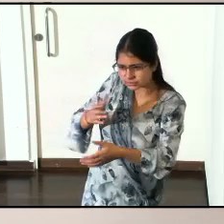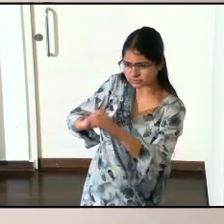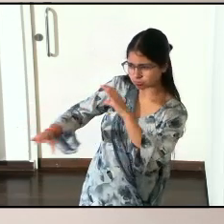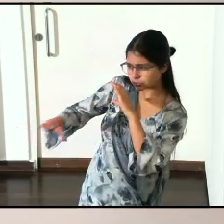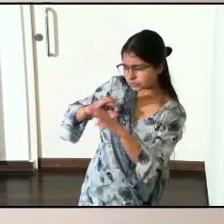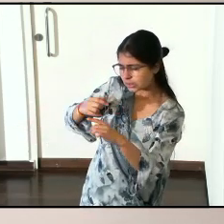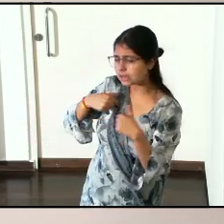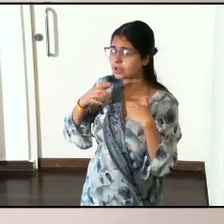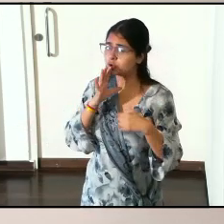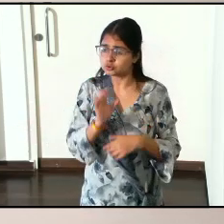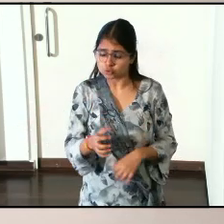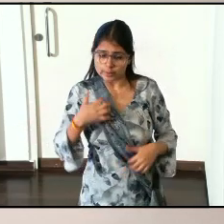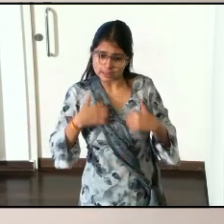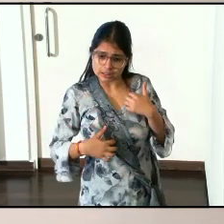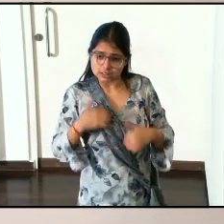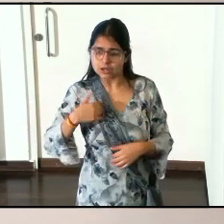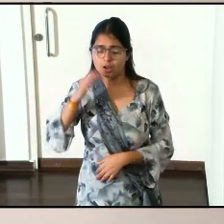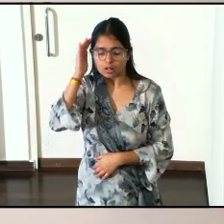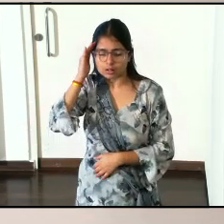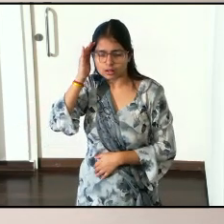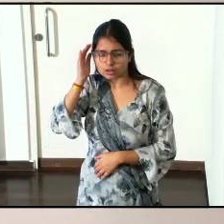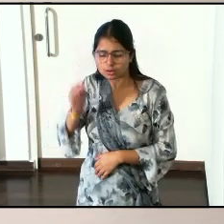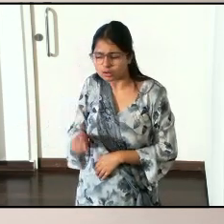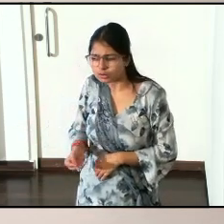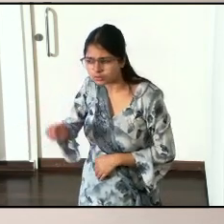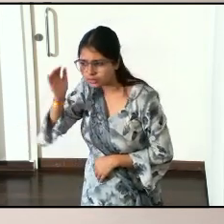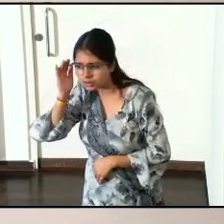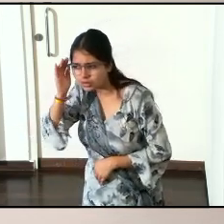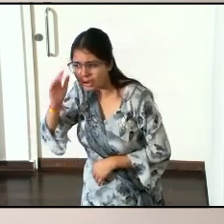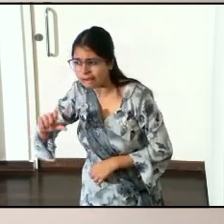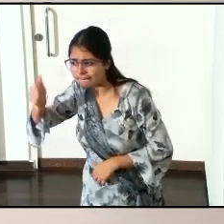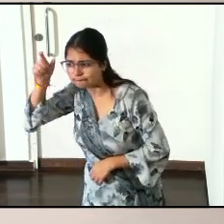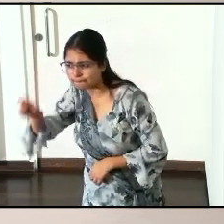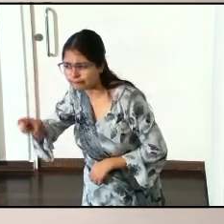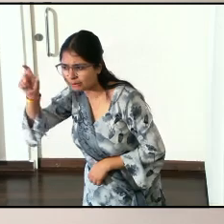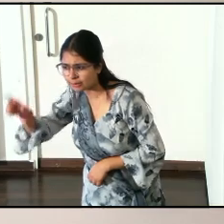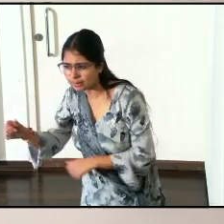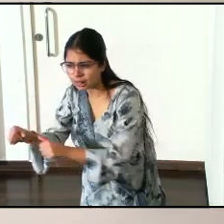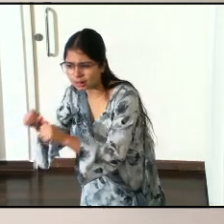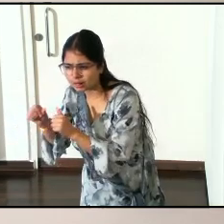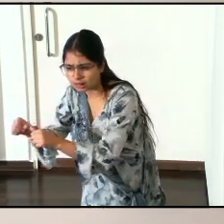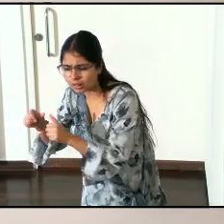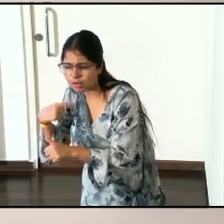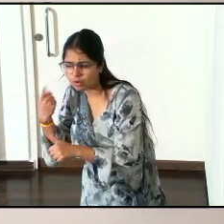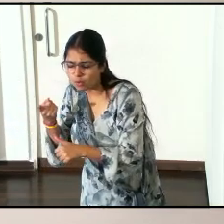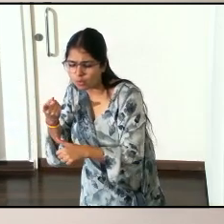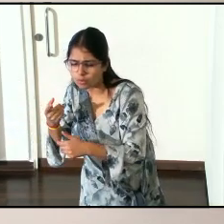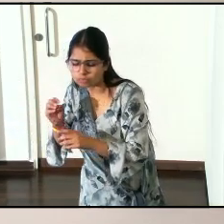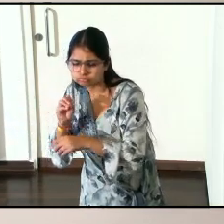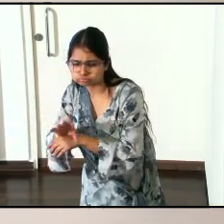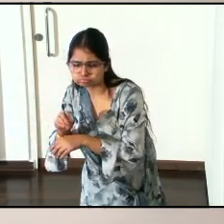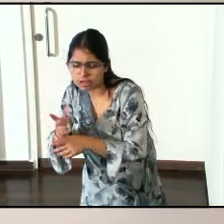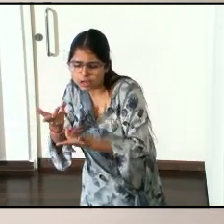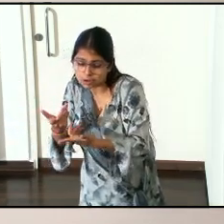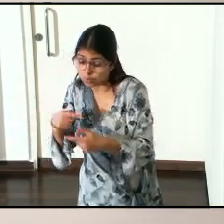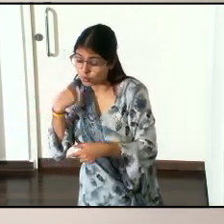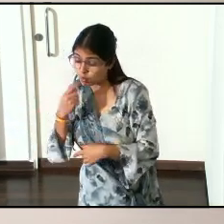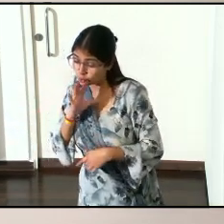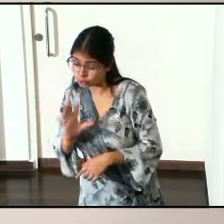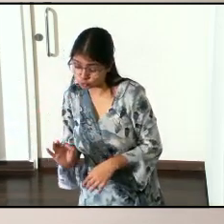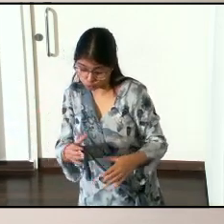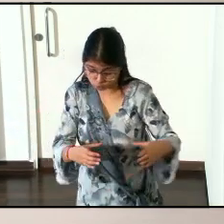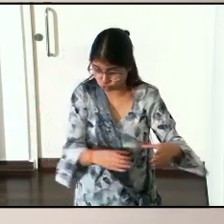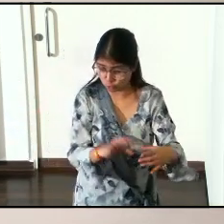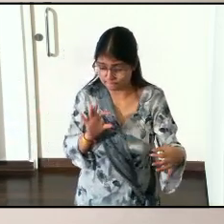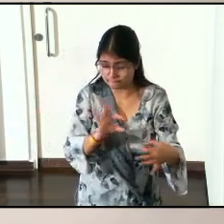actually interested to know about, what people's responses might have been who were not part of the